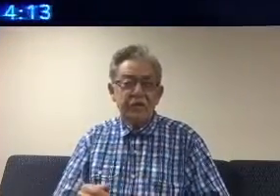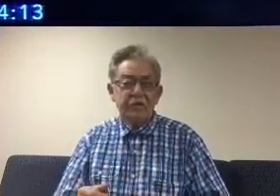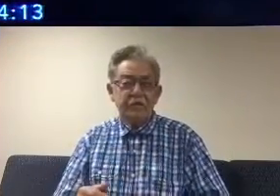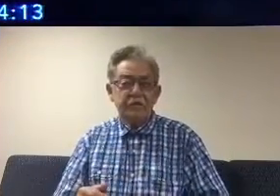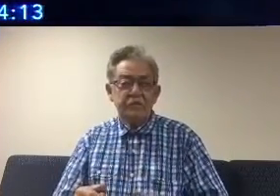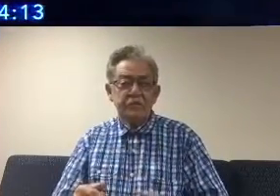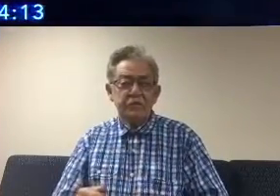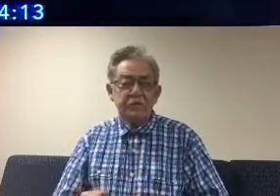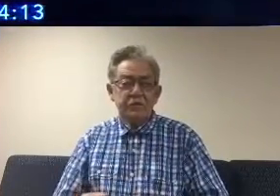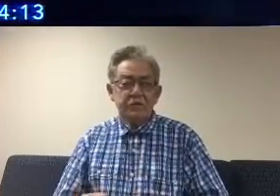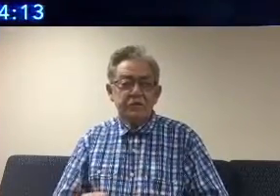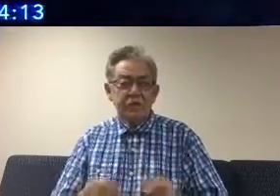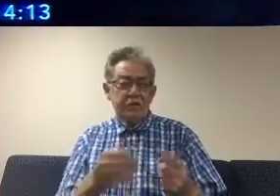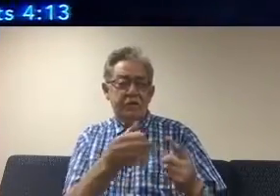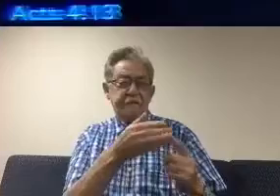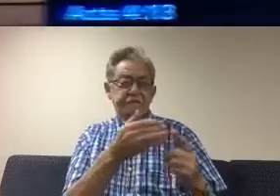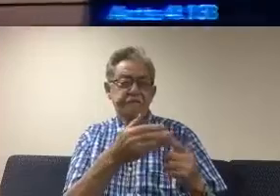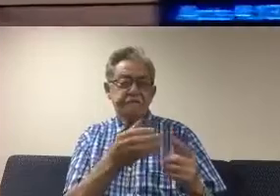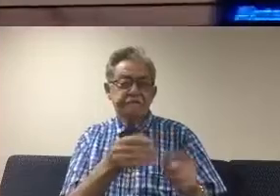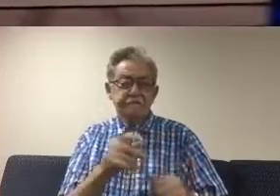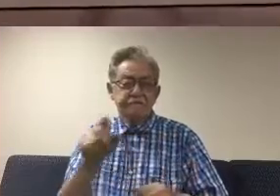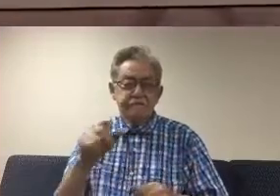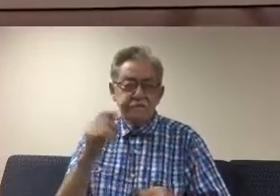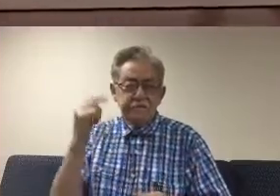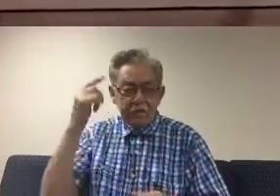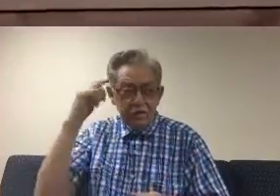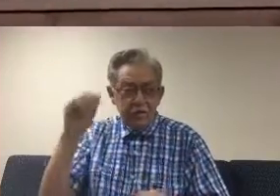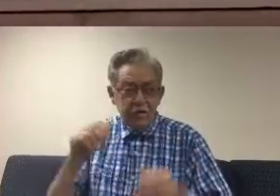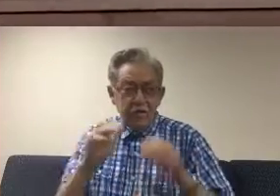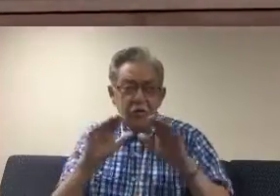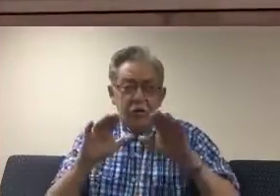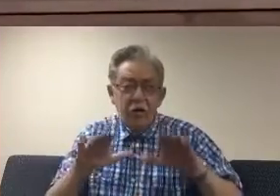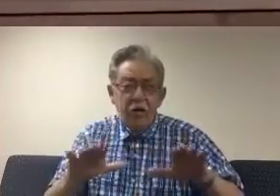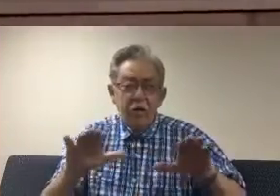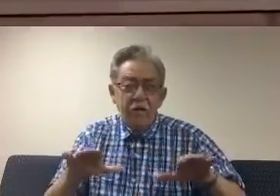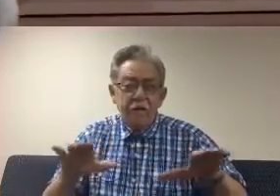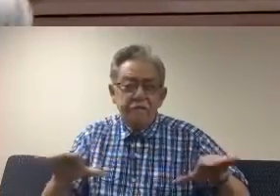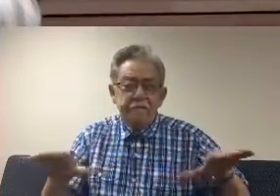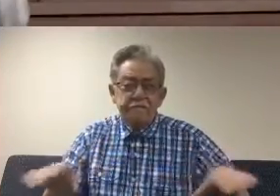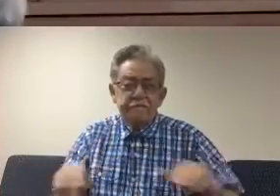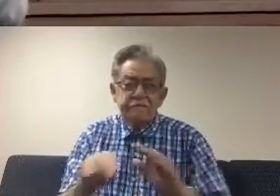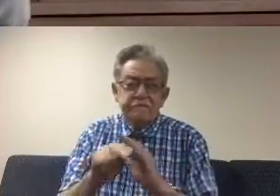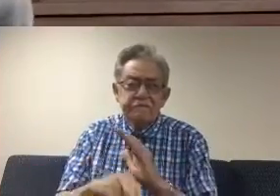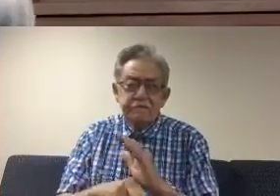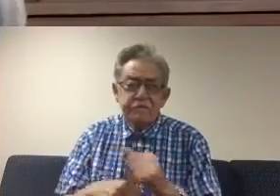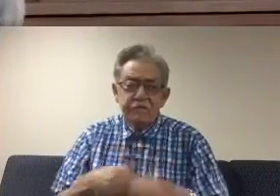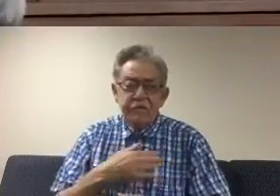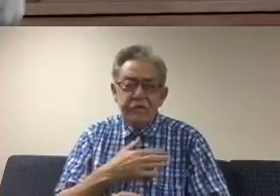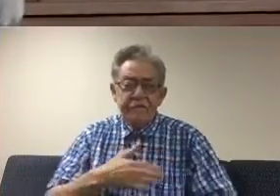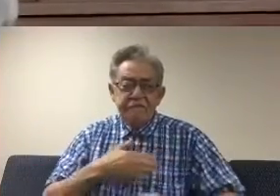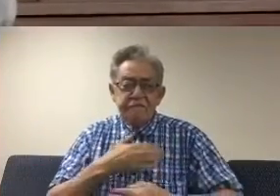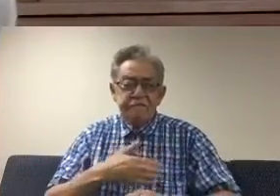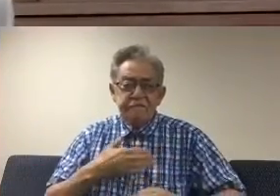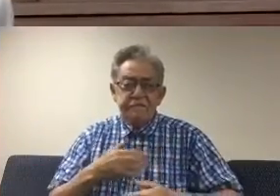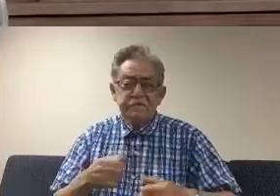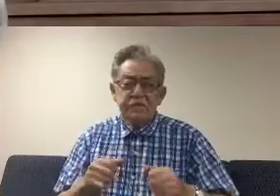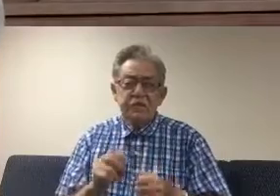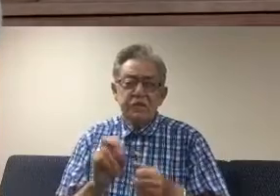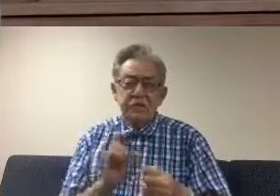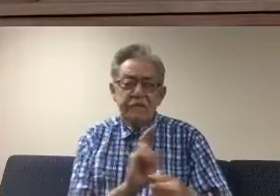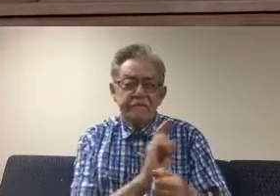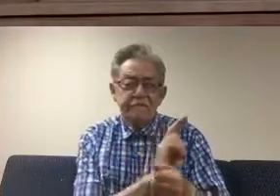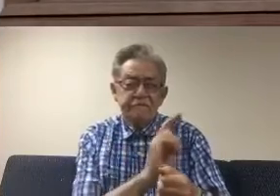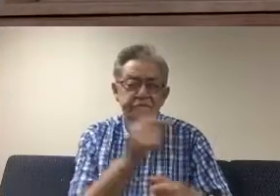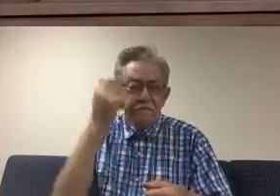saw Jesus in these guys. They saw a calmness and an appreciation and use for the